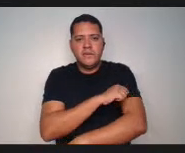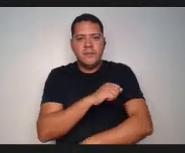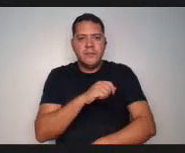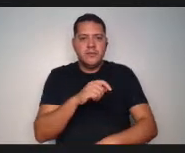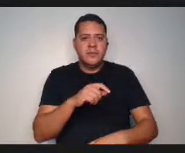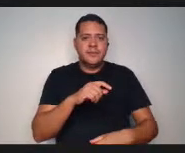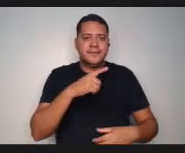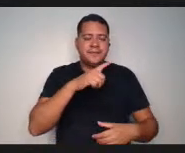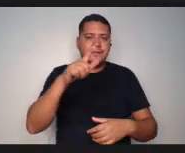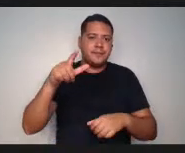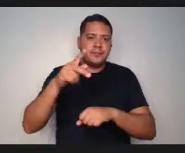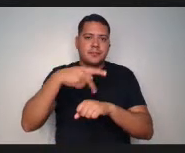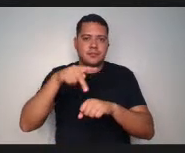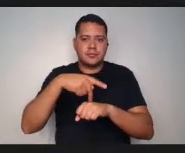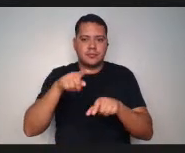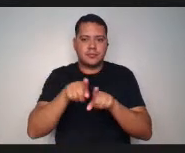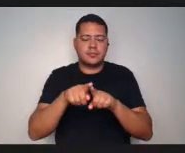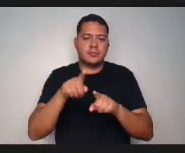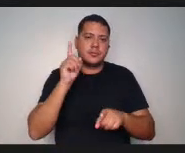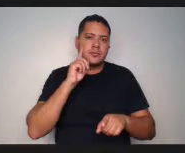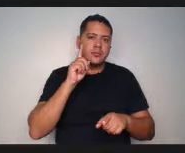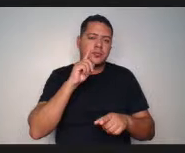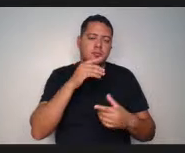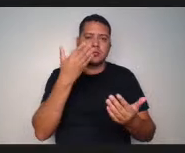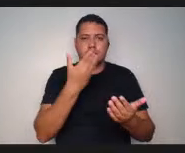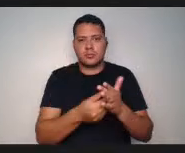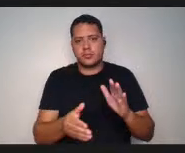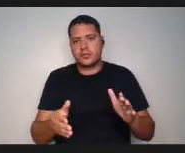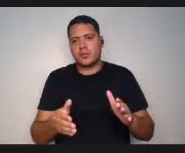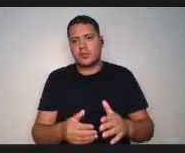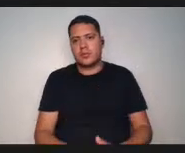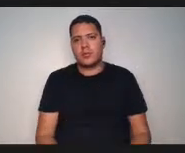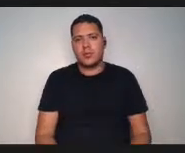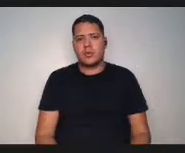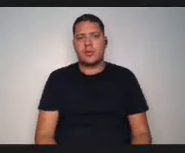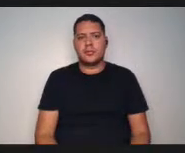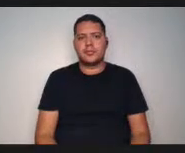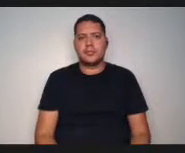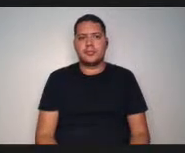students, maintain some kind of life